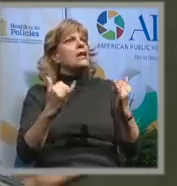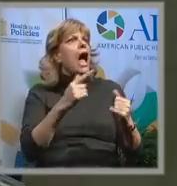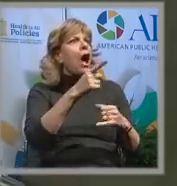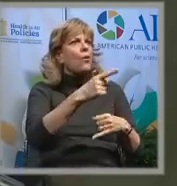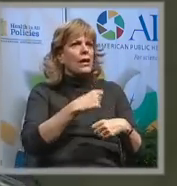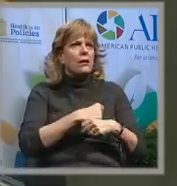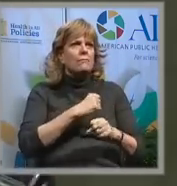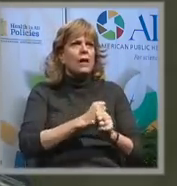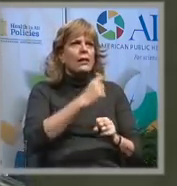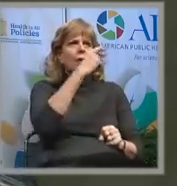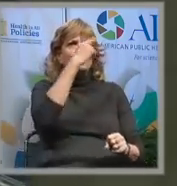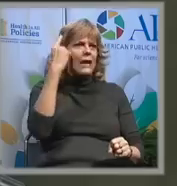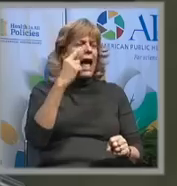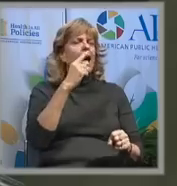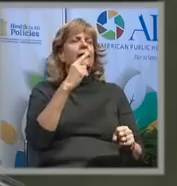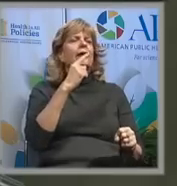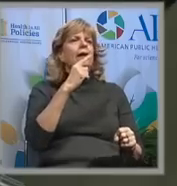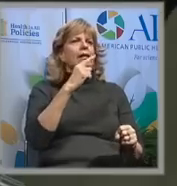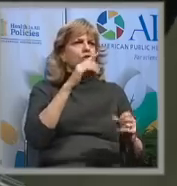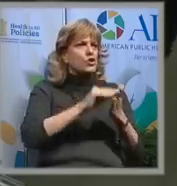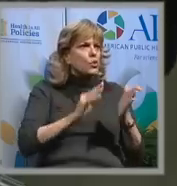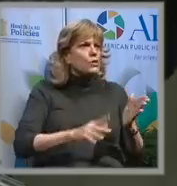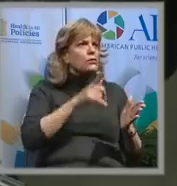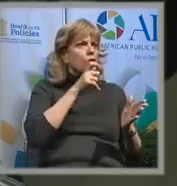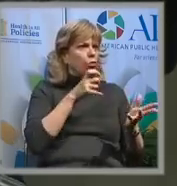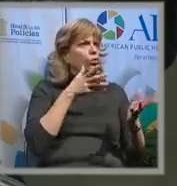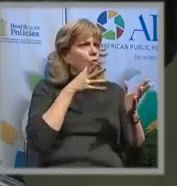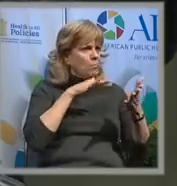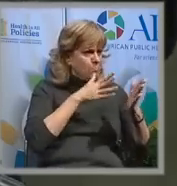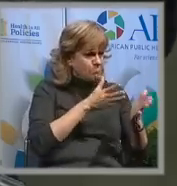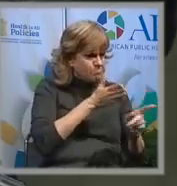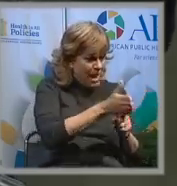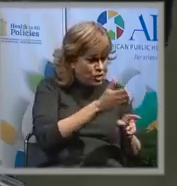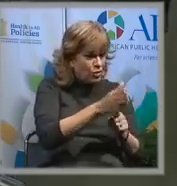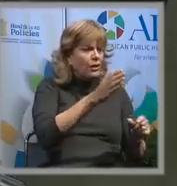go on to get biochemistry in the country. Give him a big hand for being able to do that.